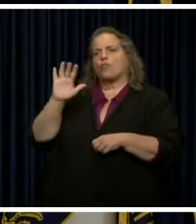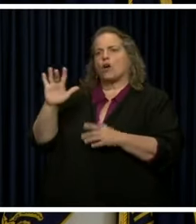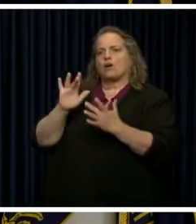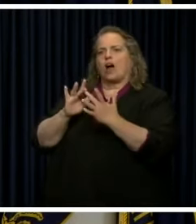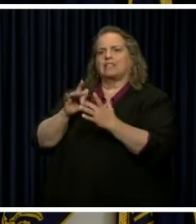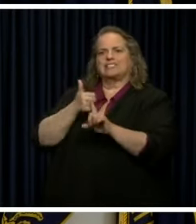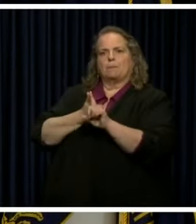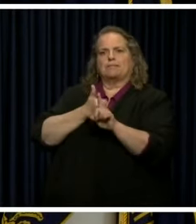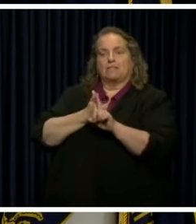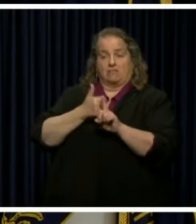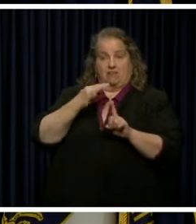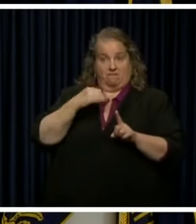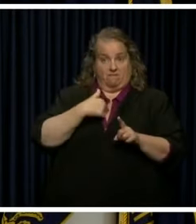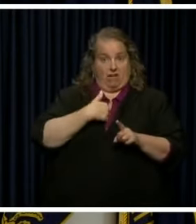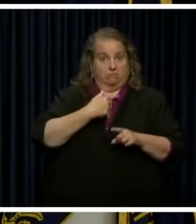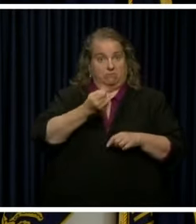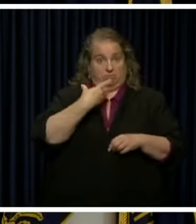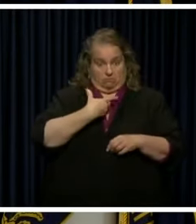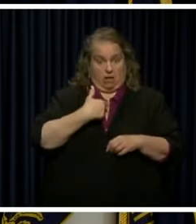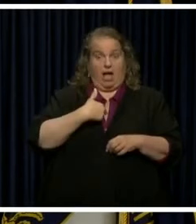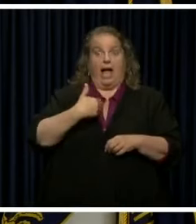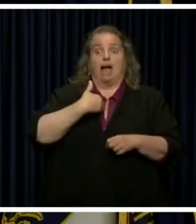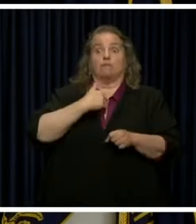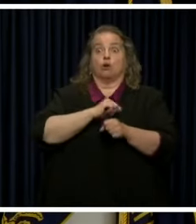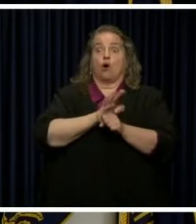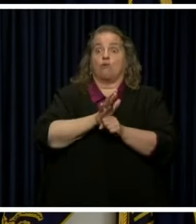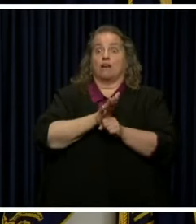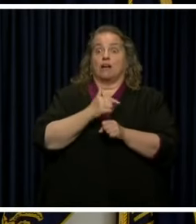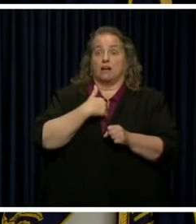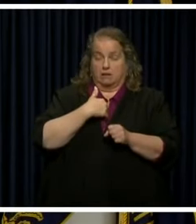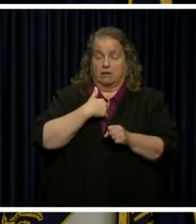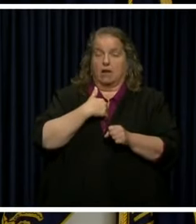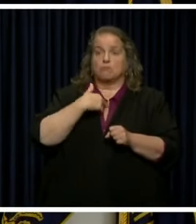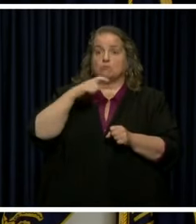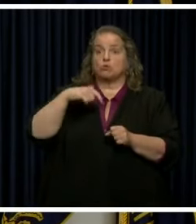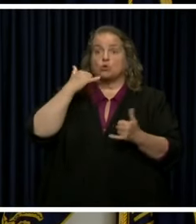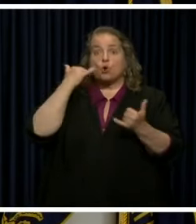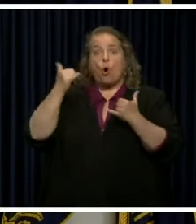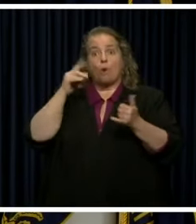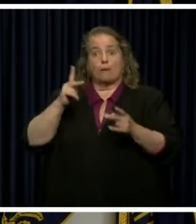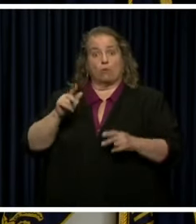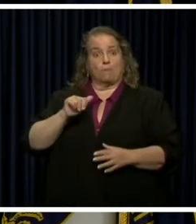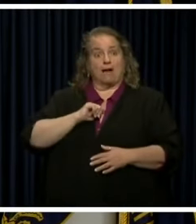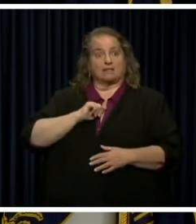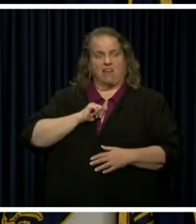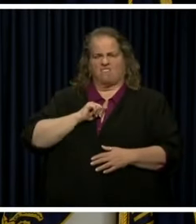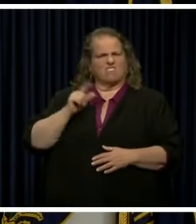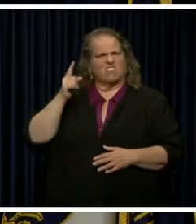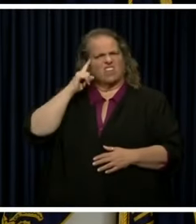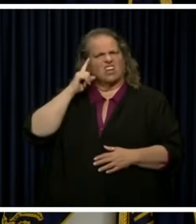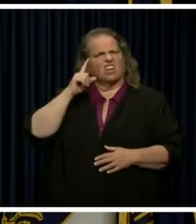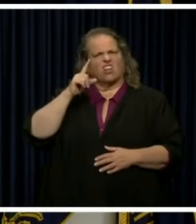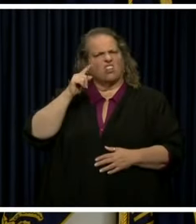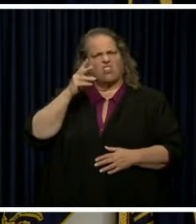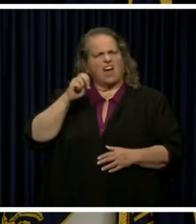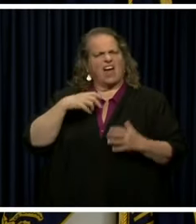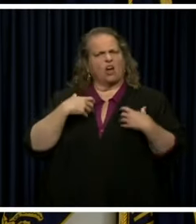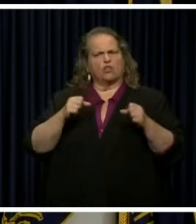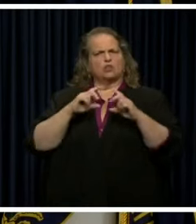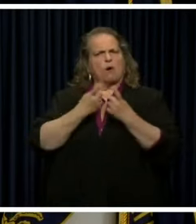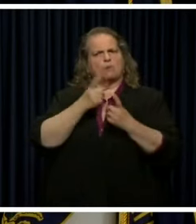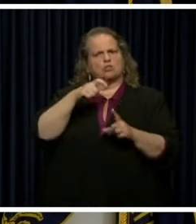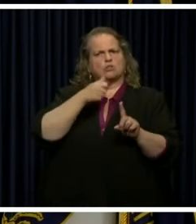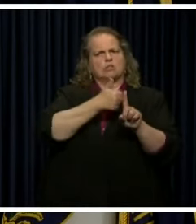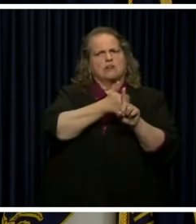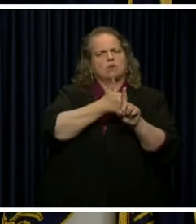themselves. So going off of that, wouldn't the health department want to do their contact tracing too? And can you comment on if they're still doing